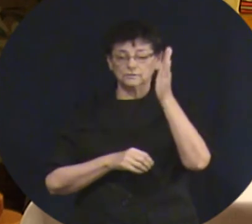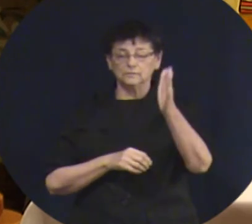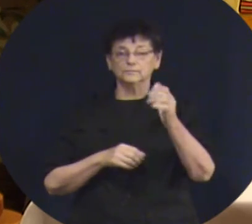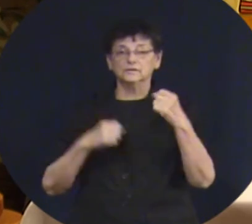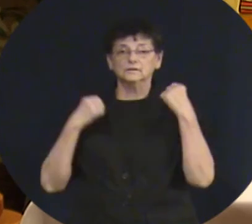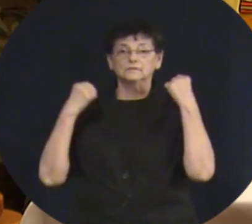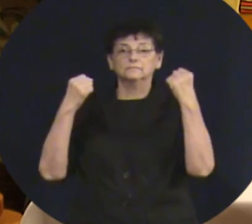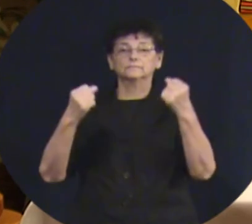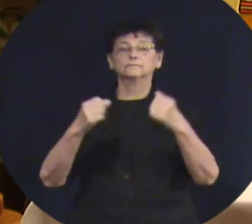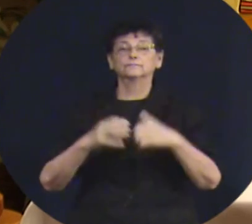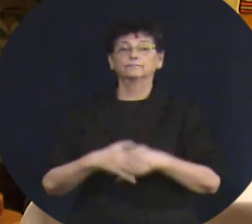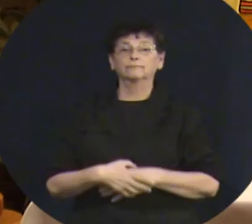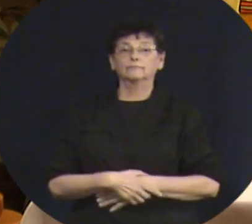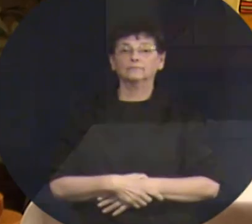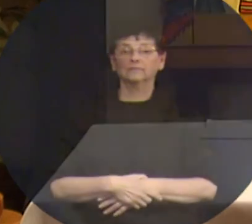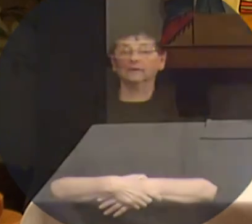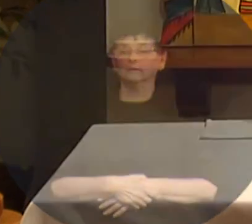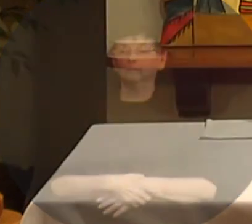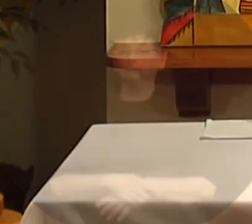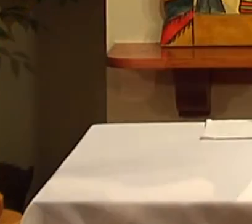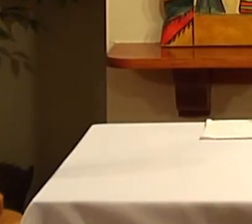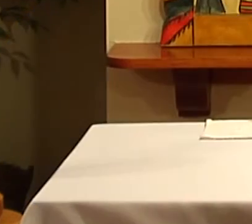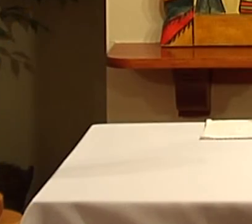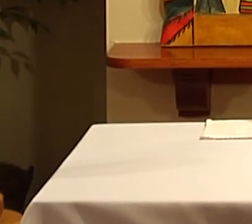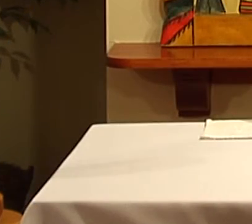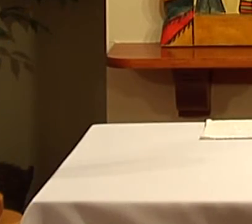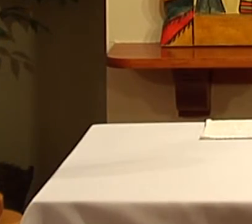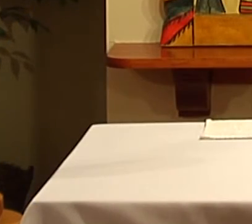soul shall be healed.